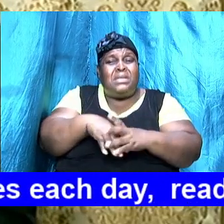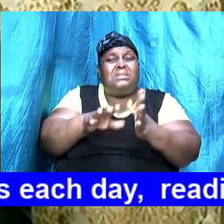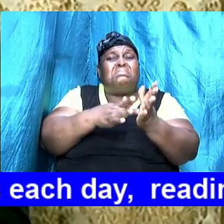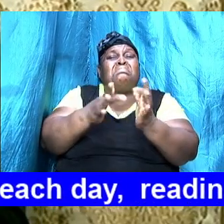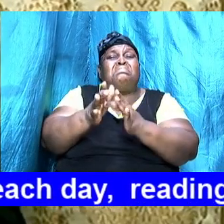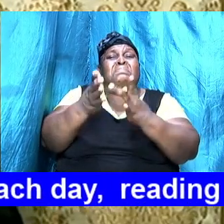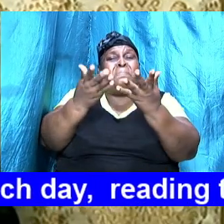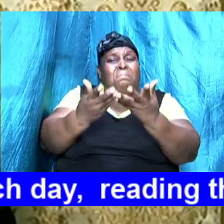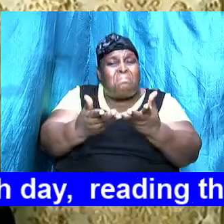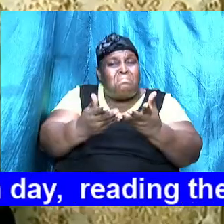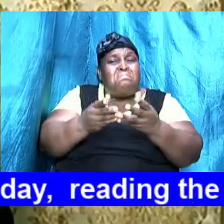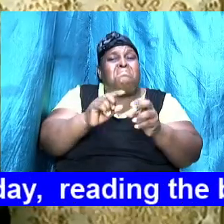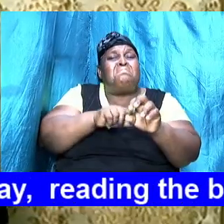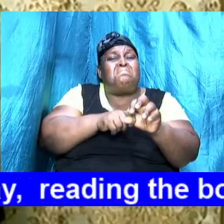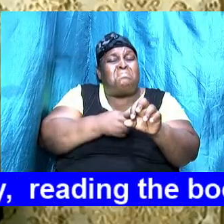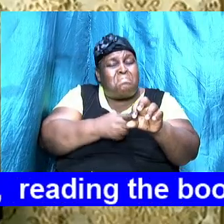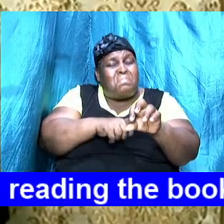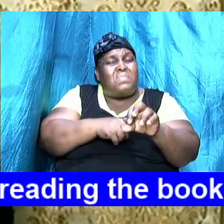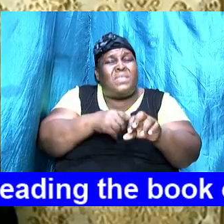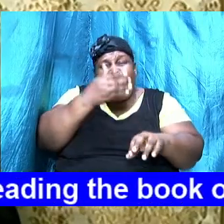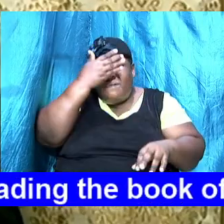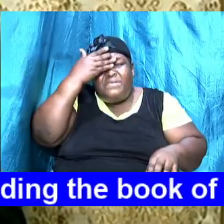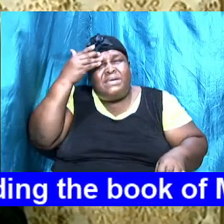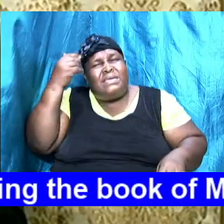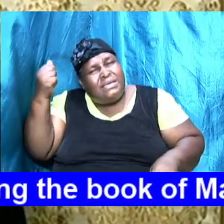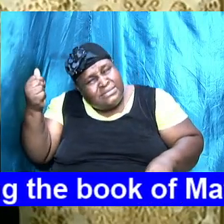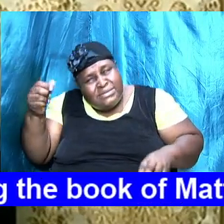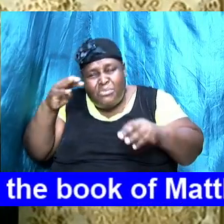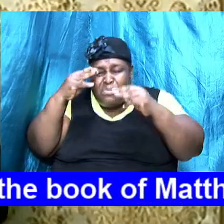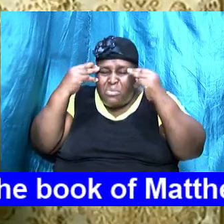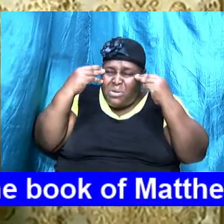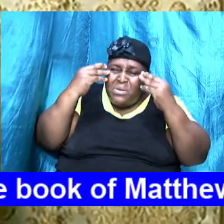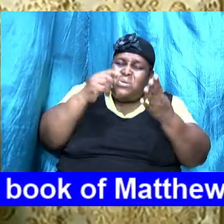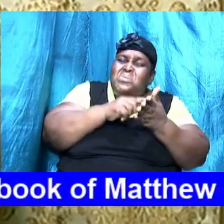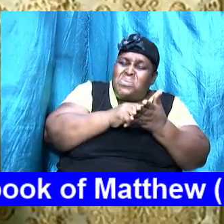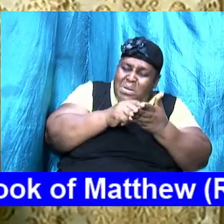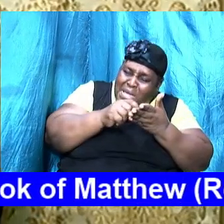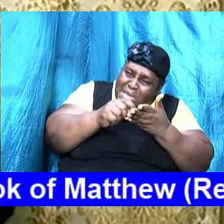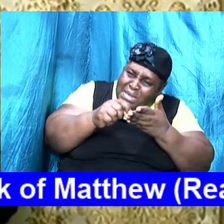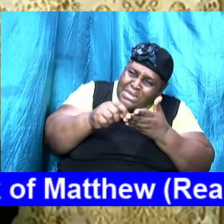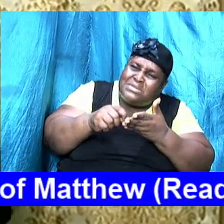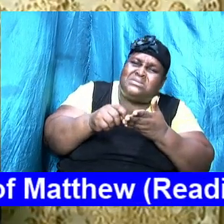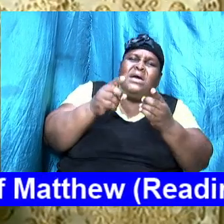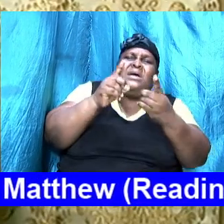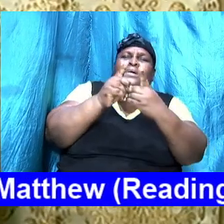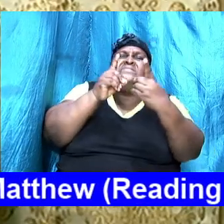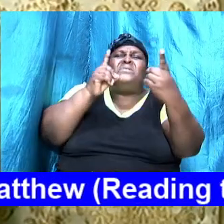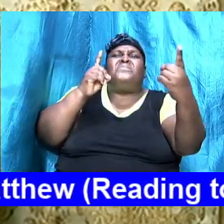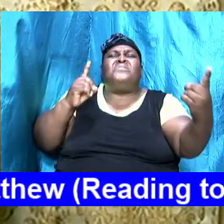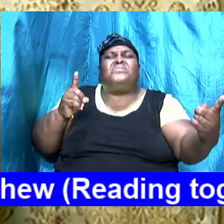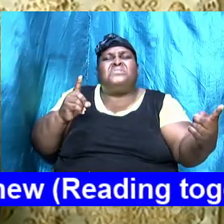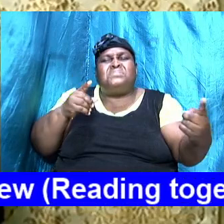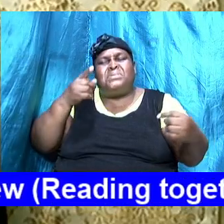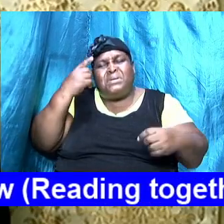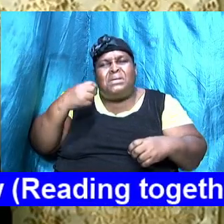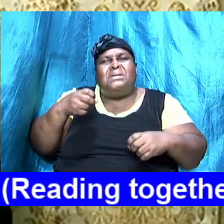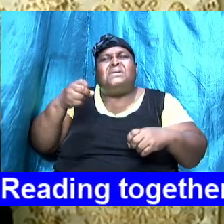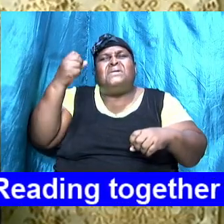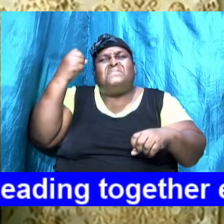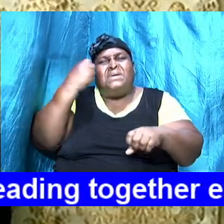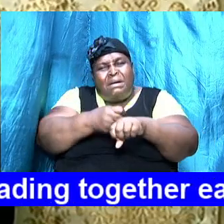of divorcement and all of those things. Forget about the fact that he had to explain that because of the hardness of their hearts and so